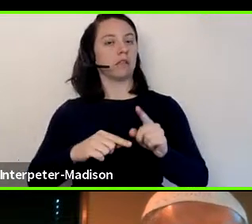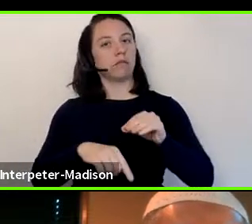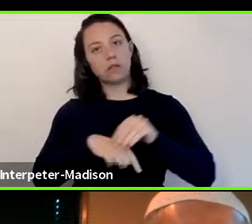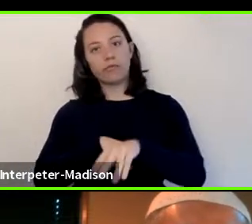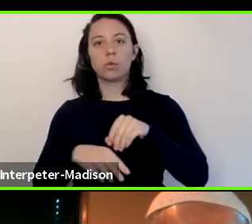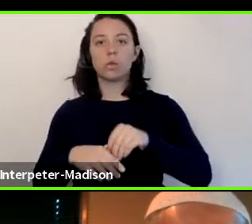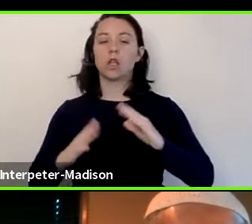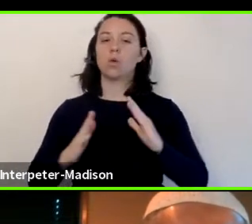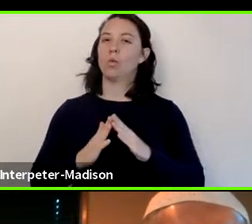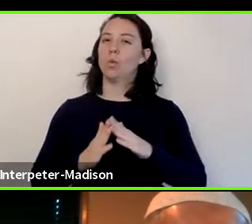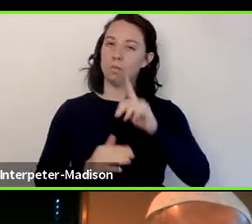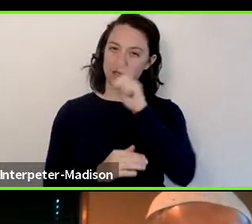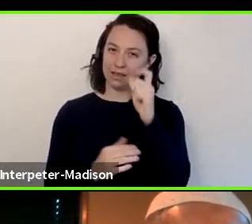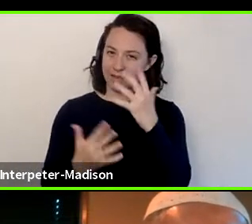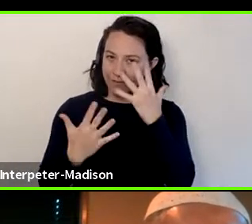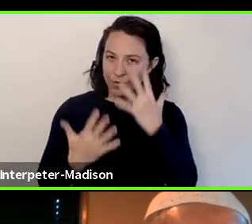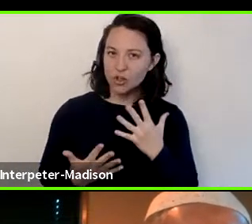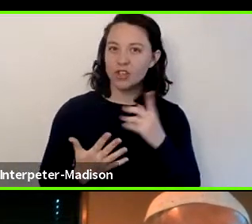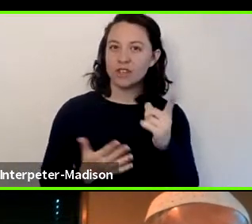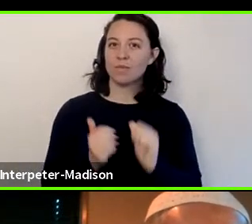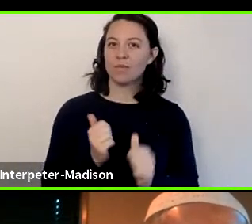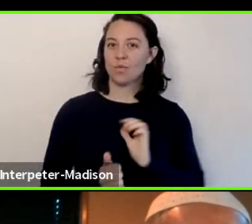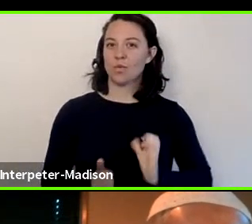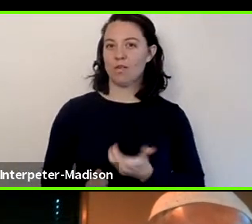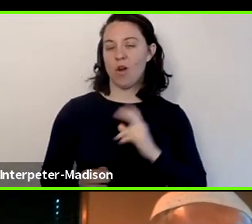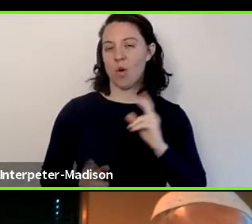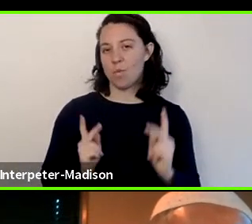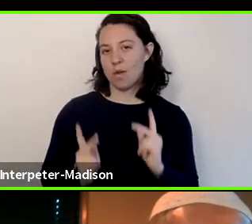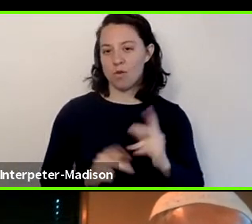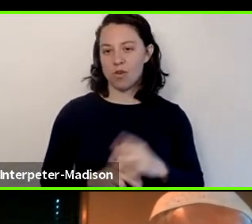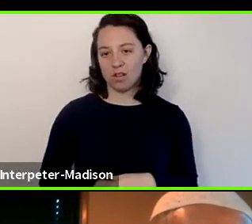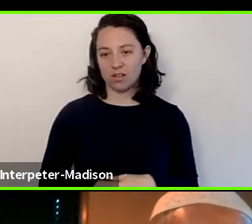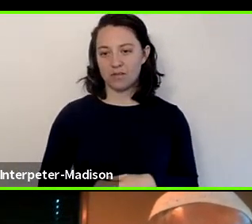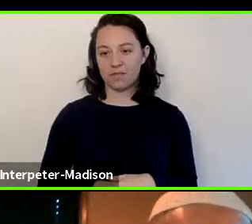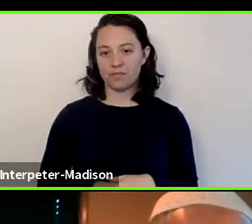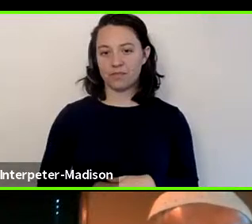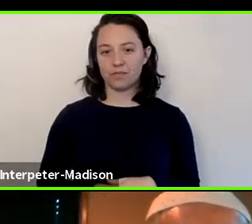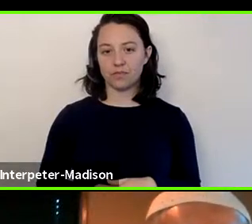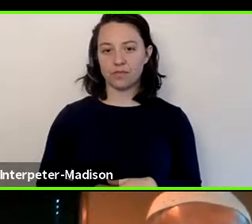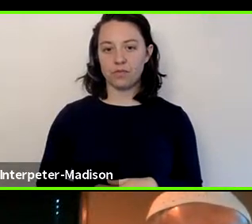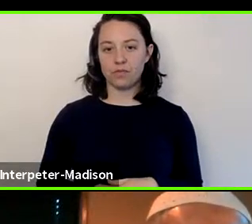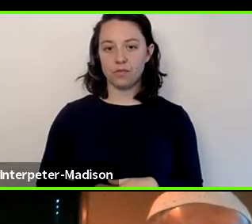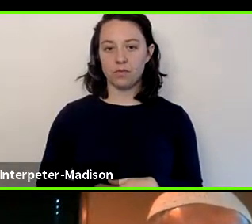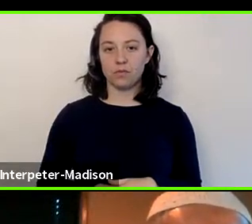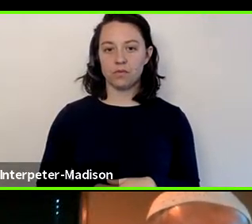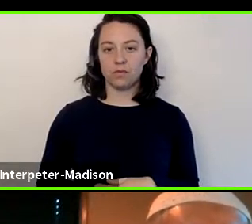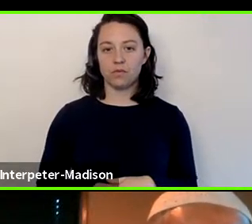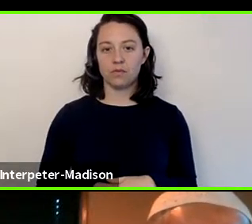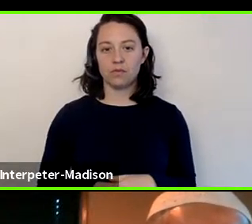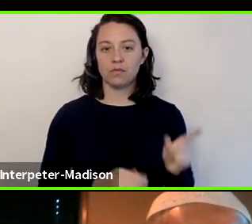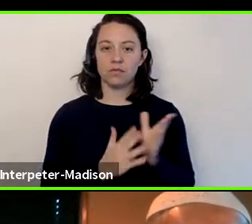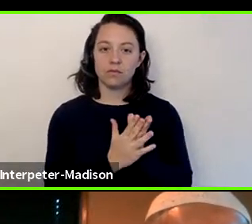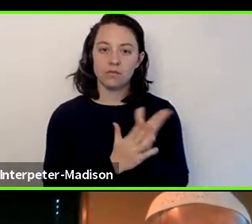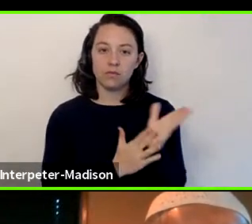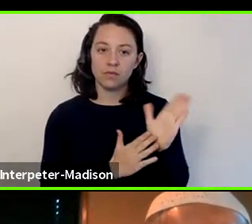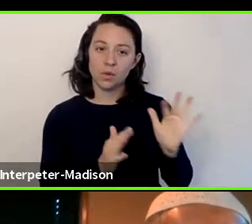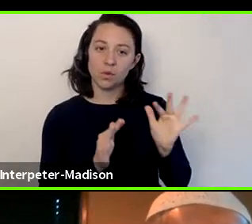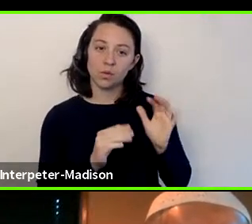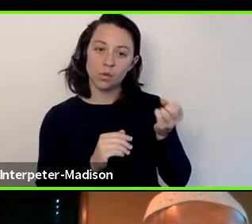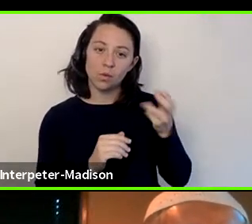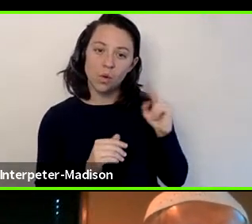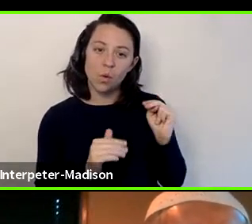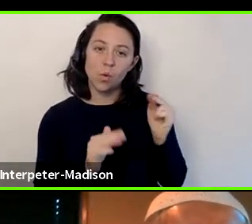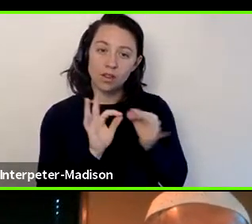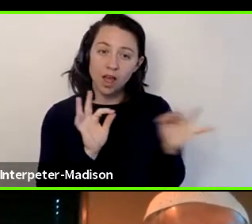because unfortunately, most of our people, through their own language and social media, there is a lot